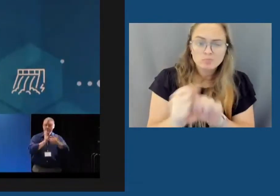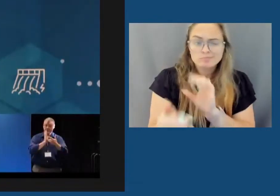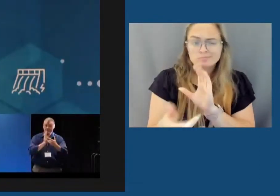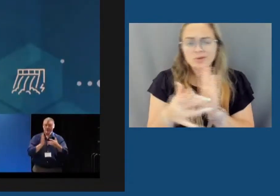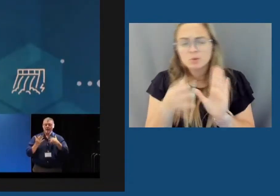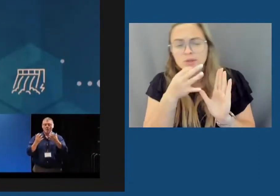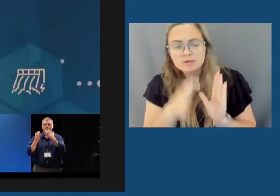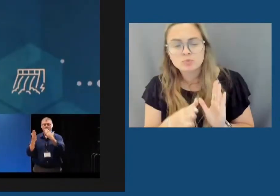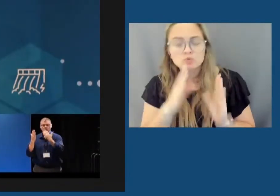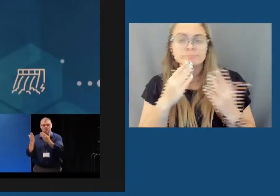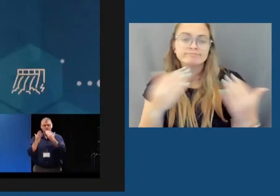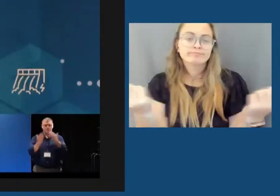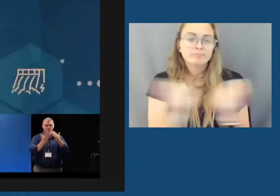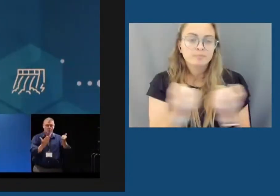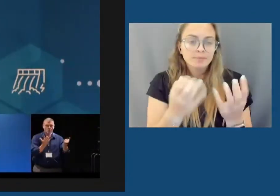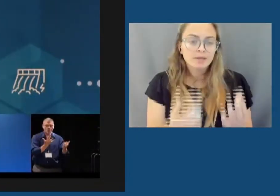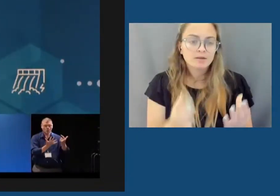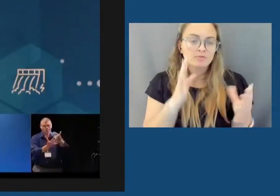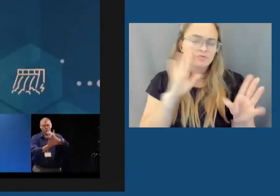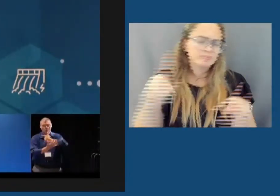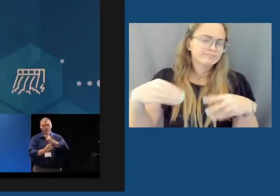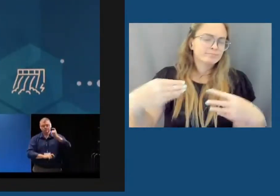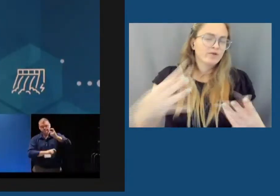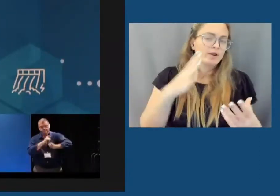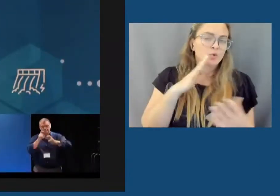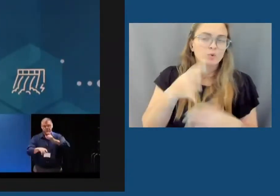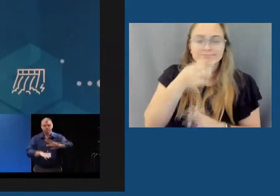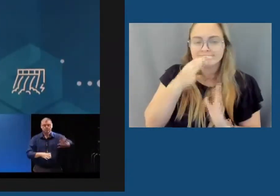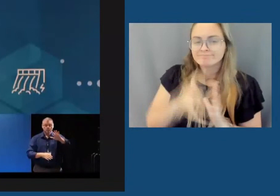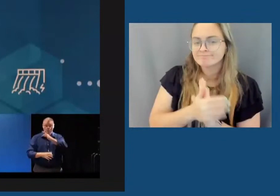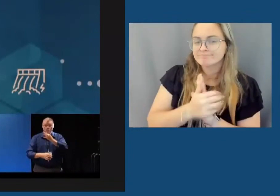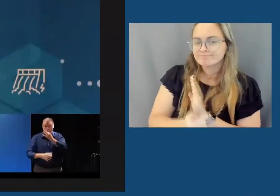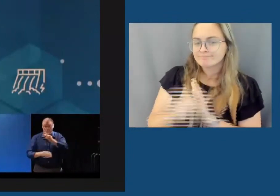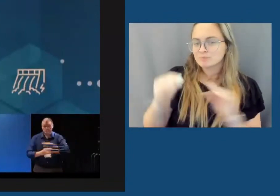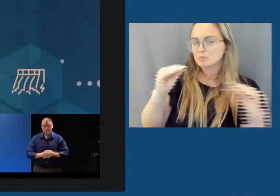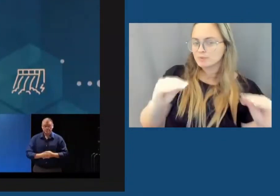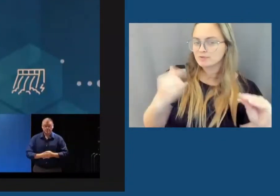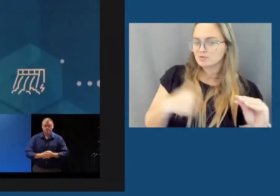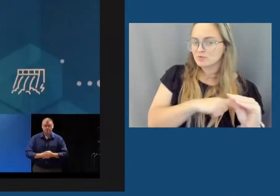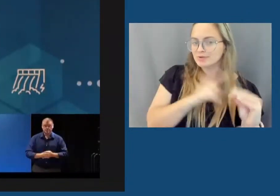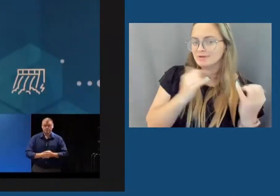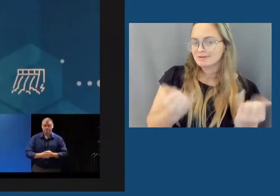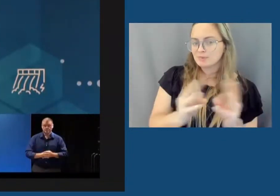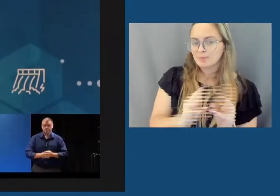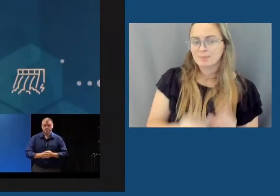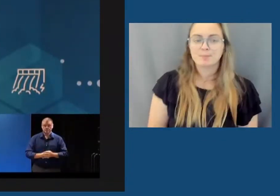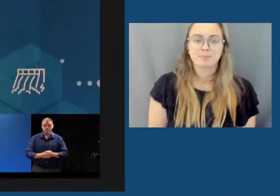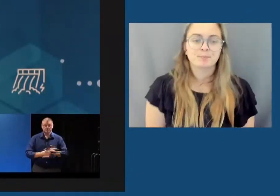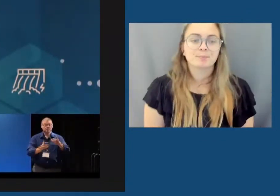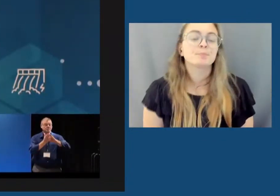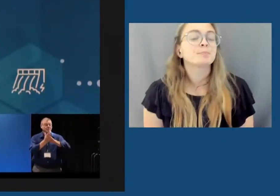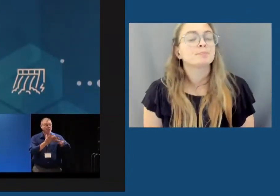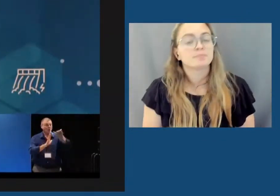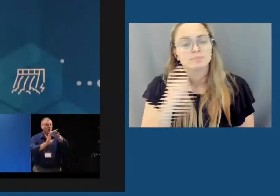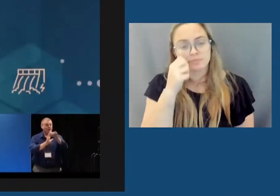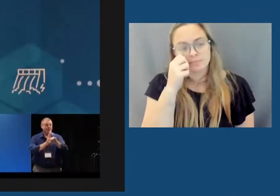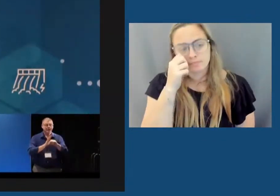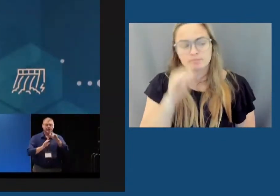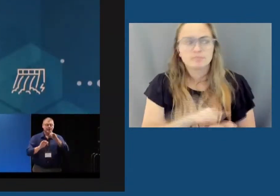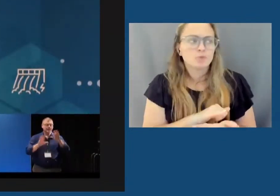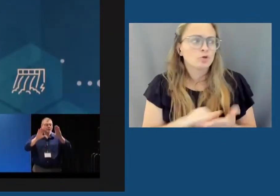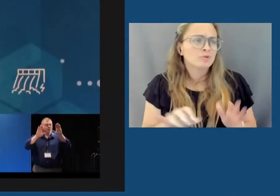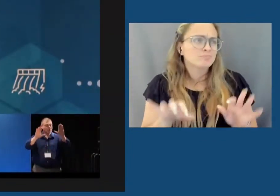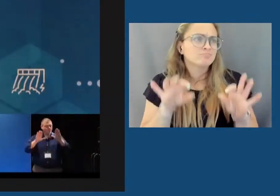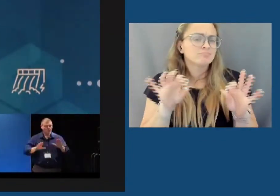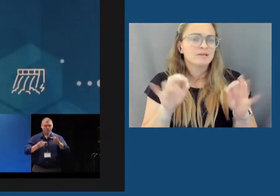all of our panelists for lending your expertise to today's summit. New York is in a fantastic